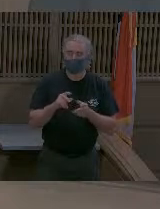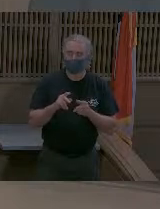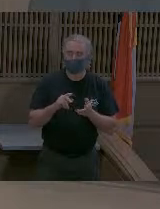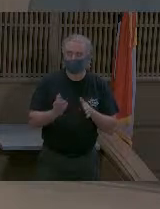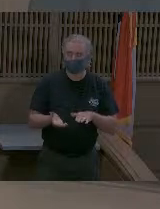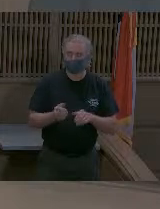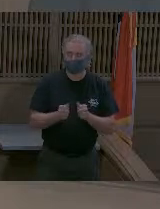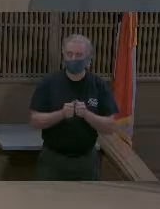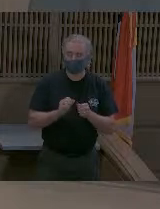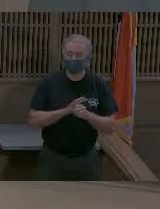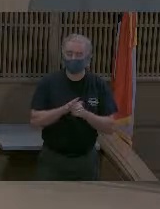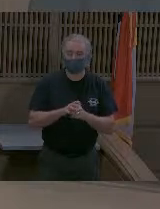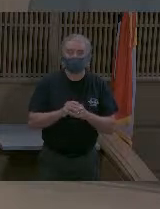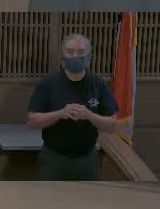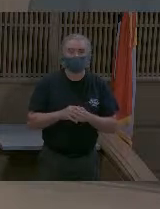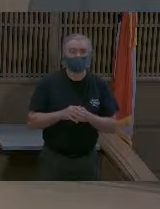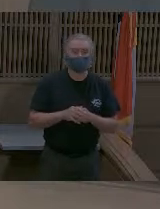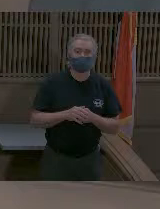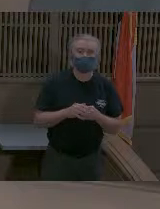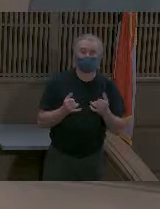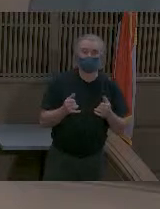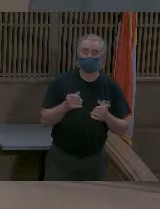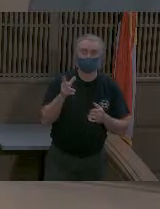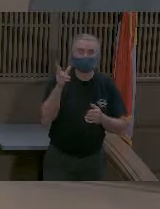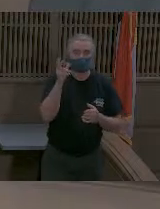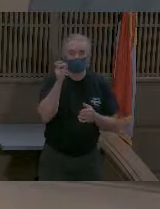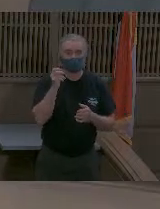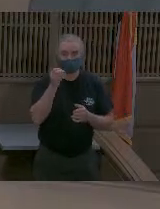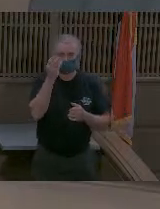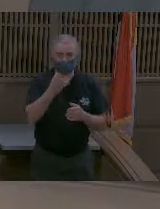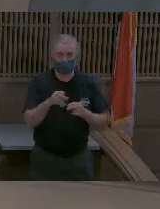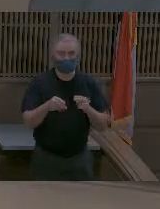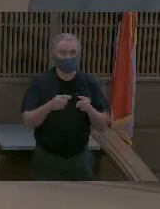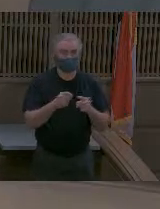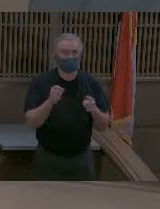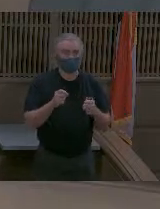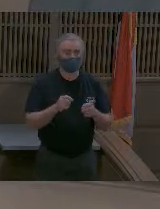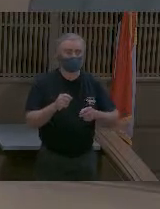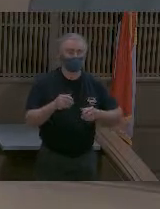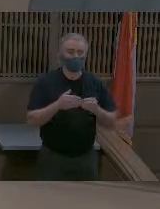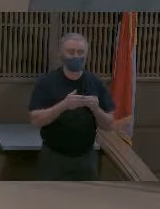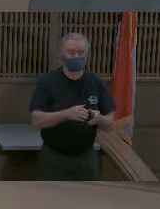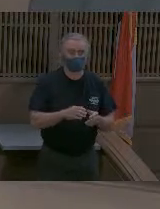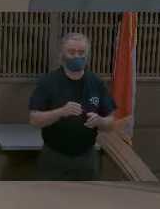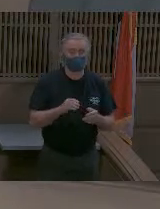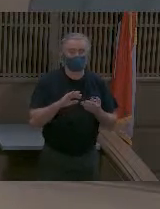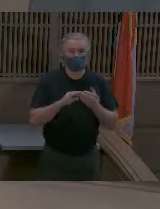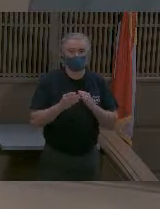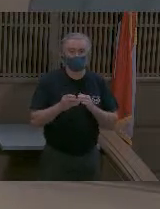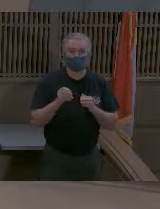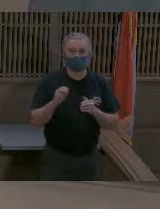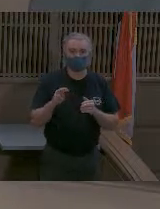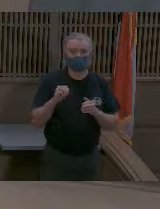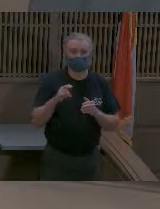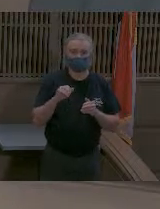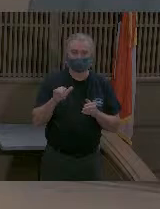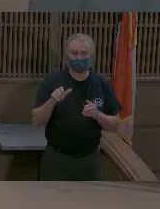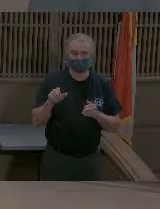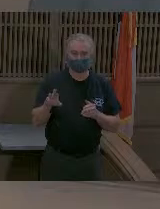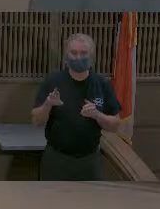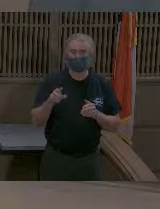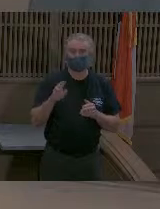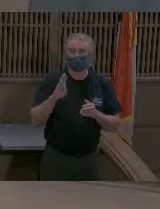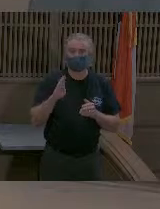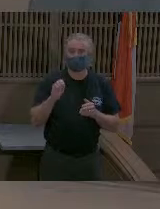Thank you. And now we'll hear updates from our community leaders. And first, we'll hear from City of Albany Mayor Bo Durrell. Mr.